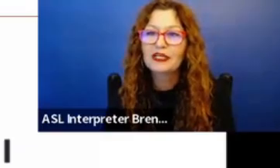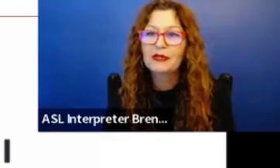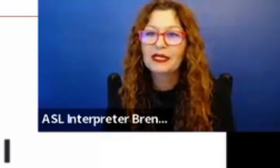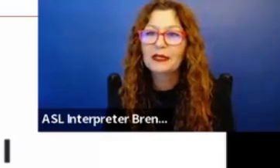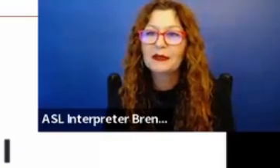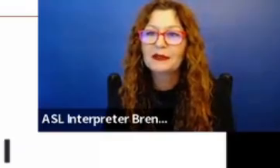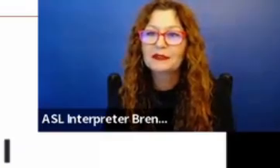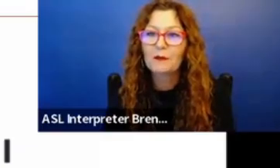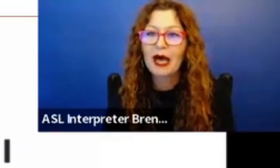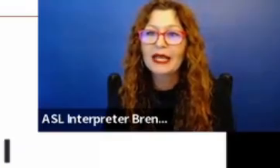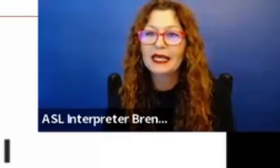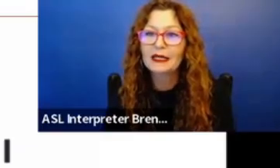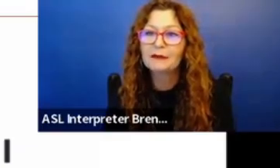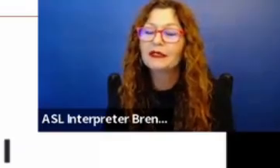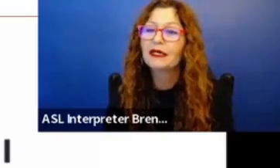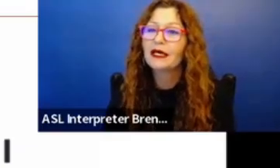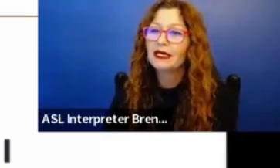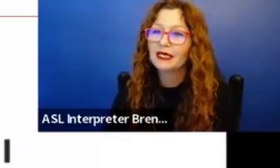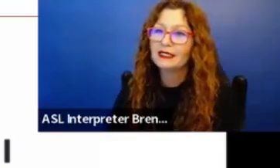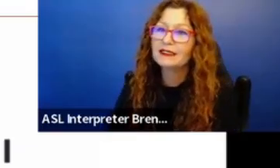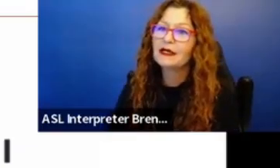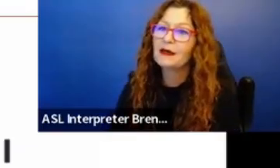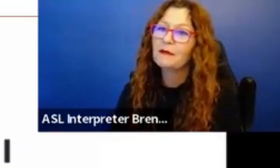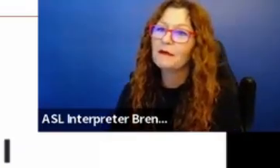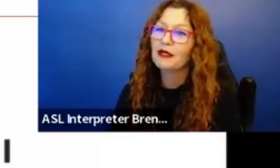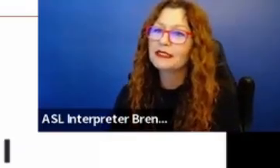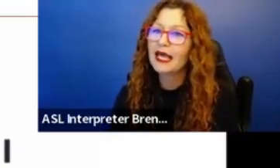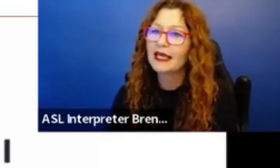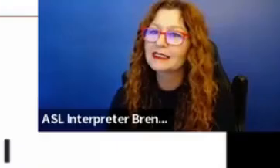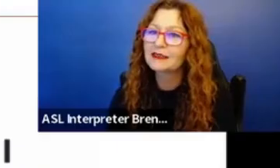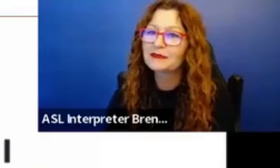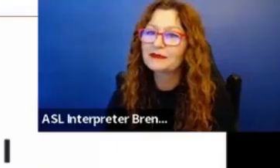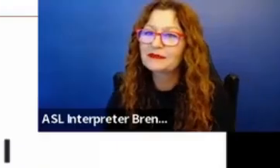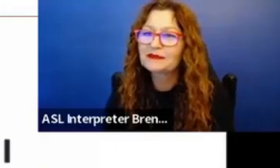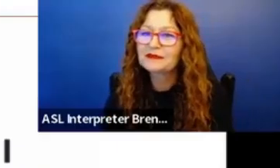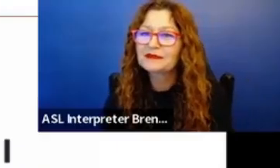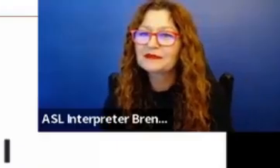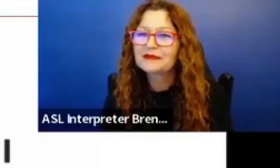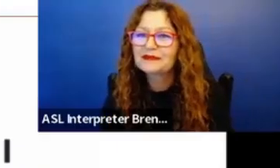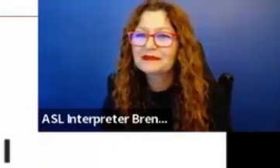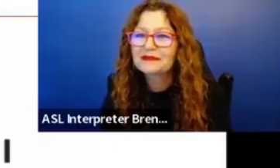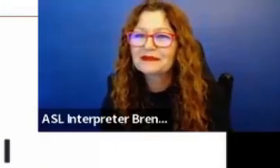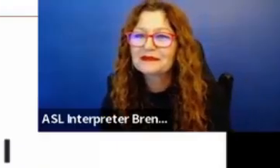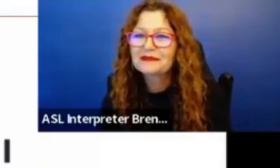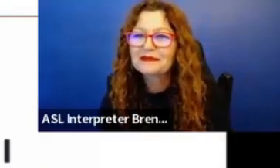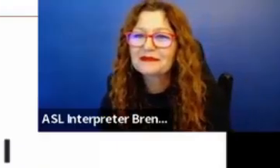Sign it with me. So my name is Monse.